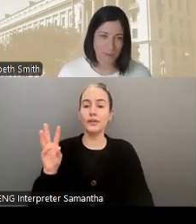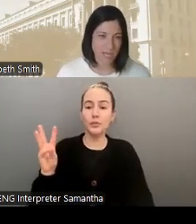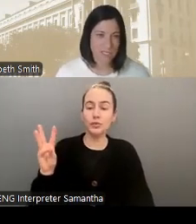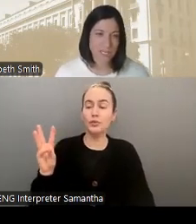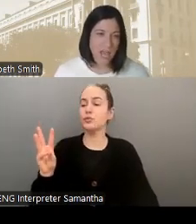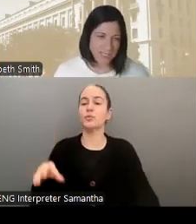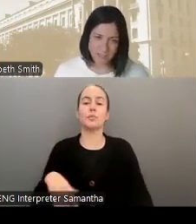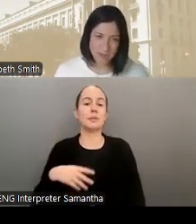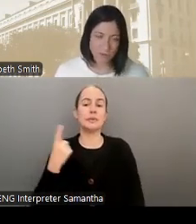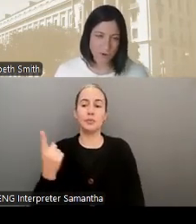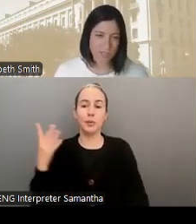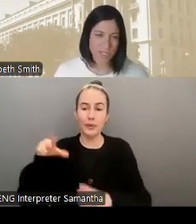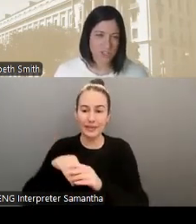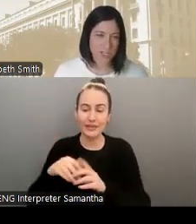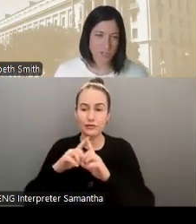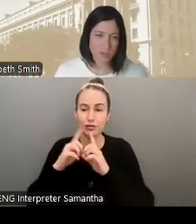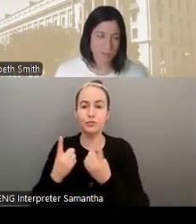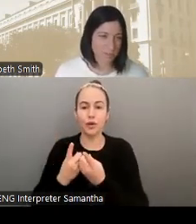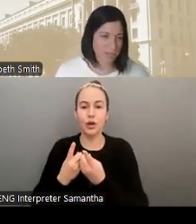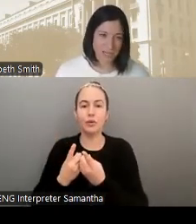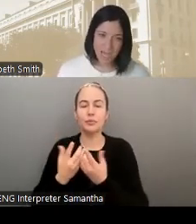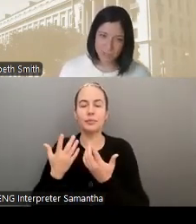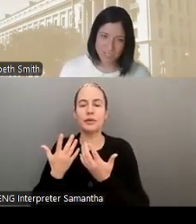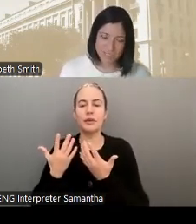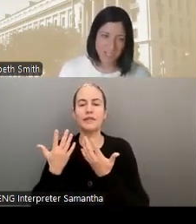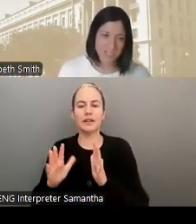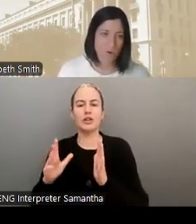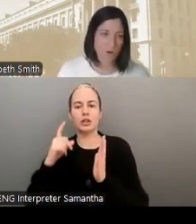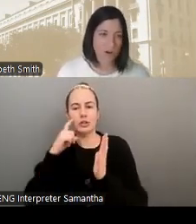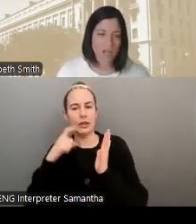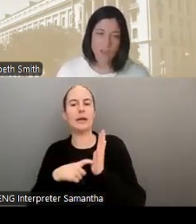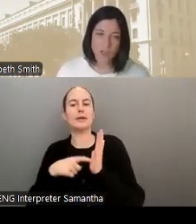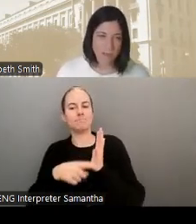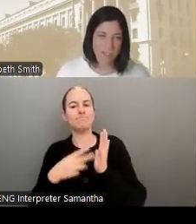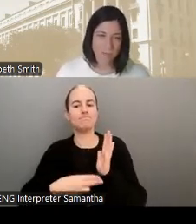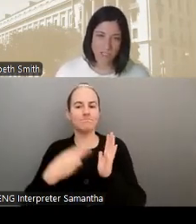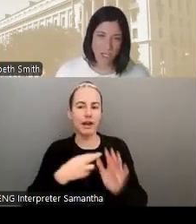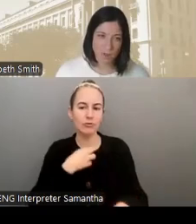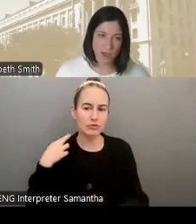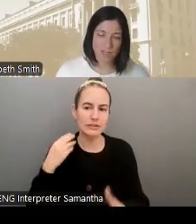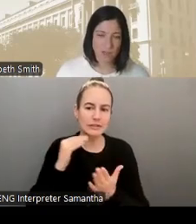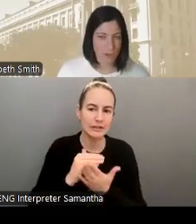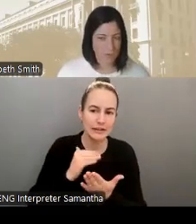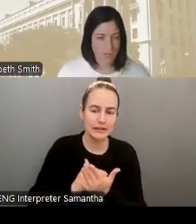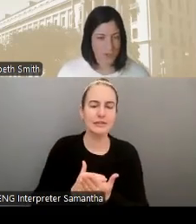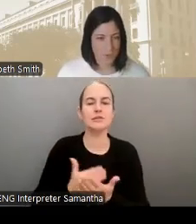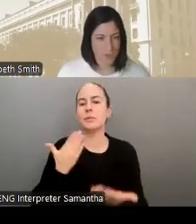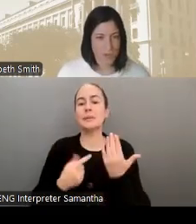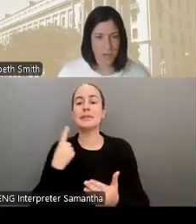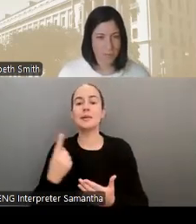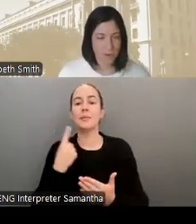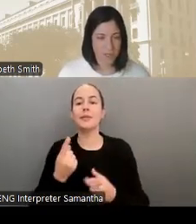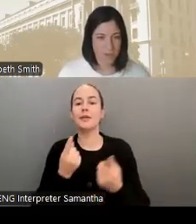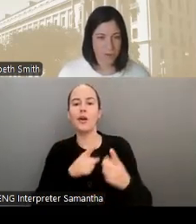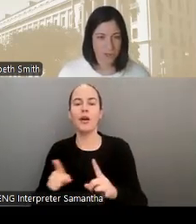the department has identified your organization as one that might be on a high risk list, or there might be some things going on in their communication with